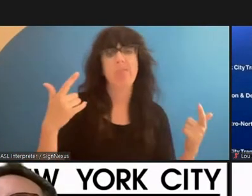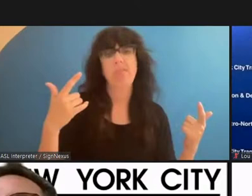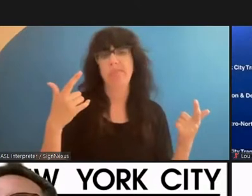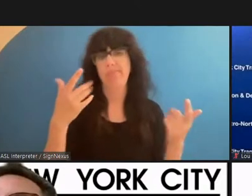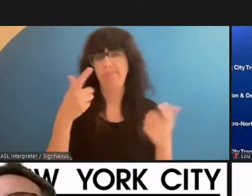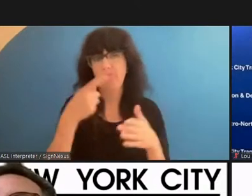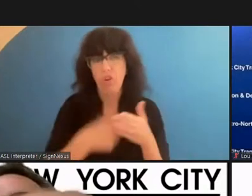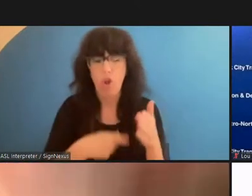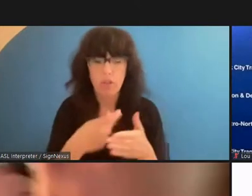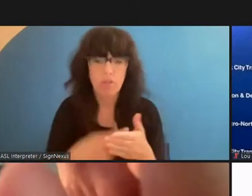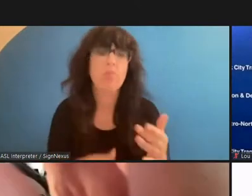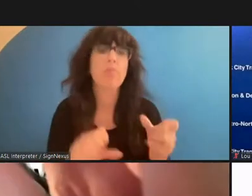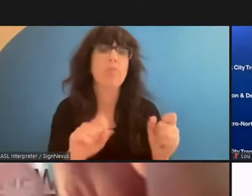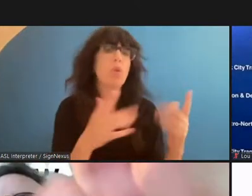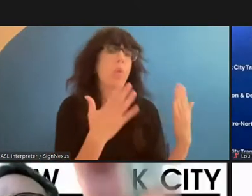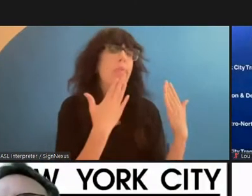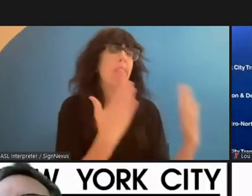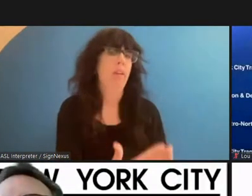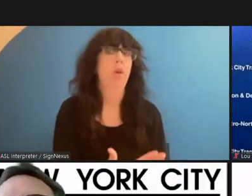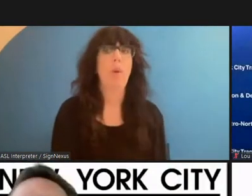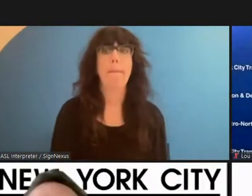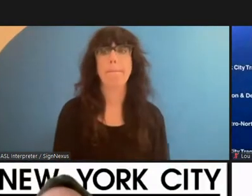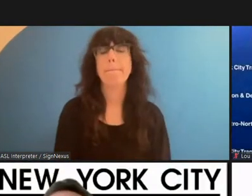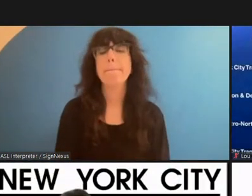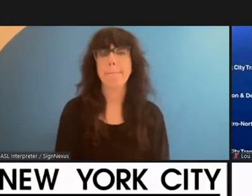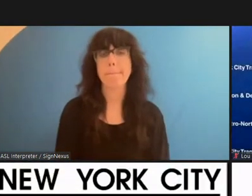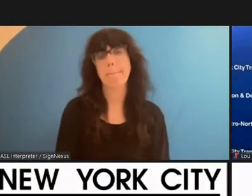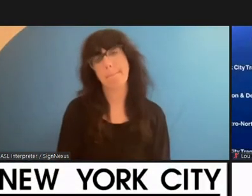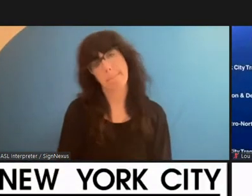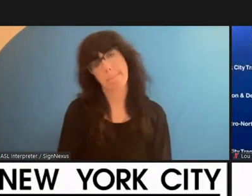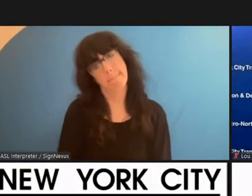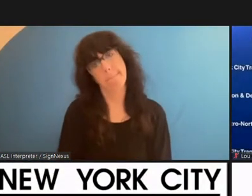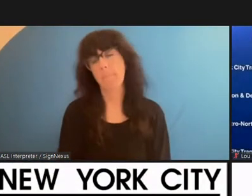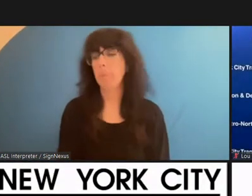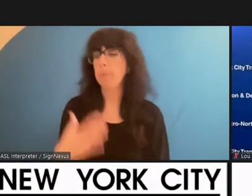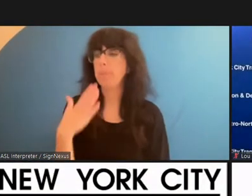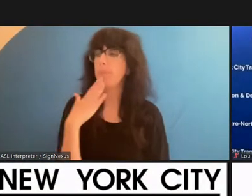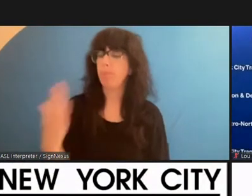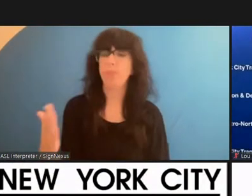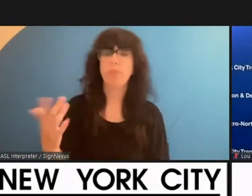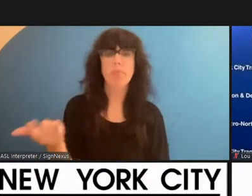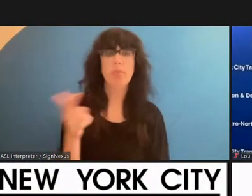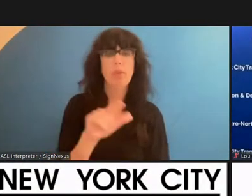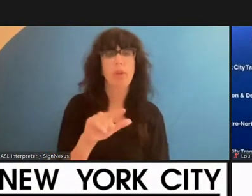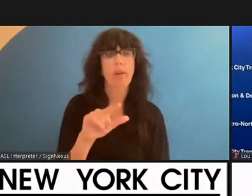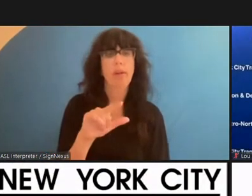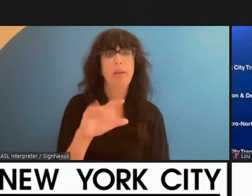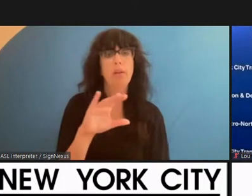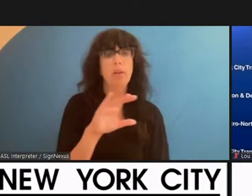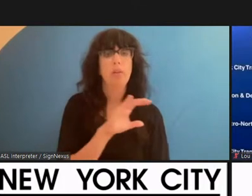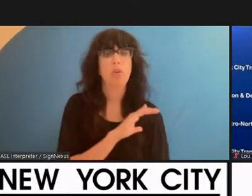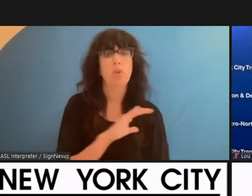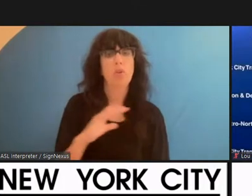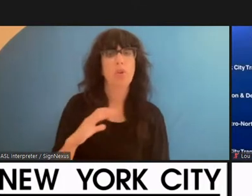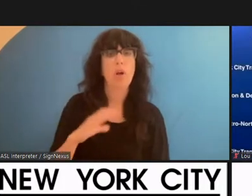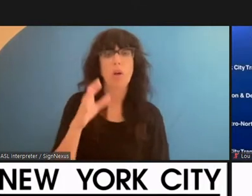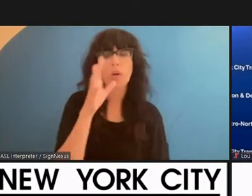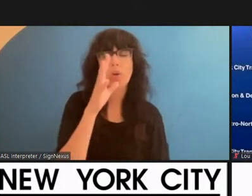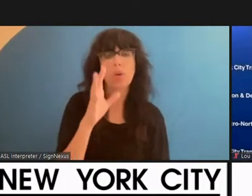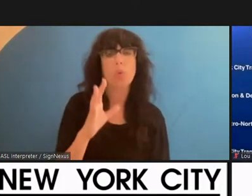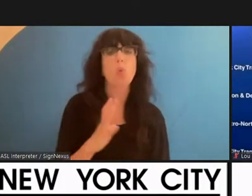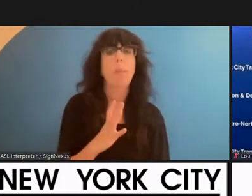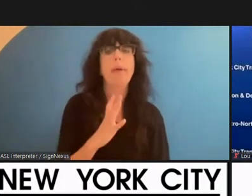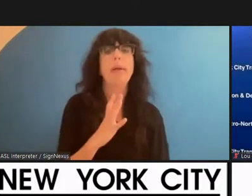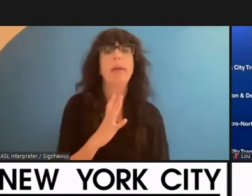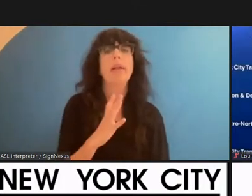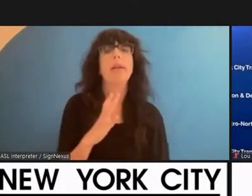you thank you our next speaker is congresswoman nicole malliotakis followed by new